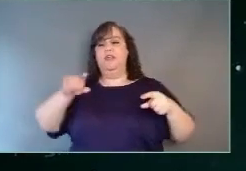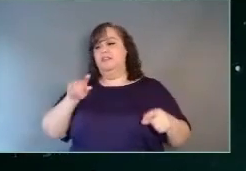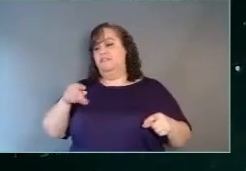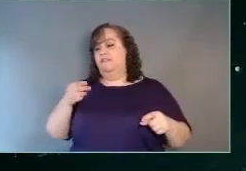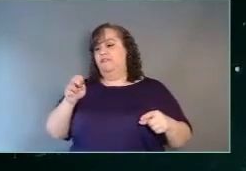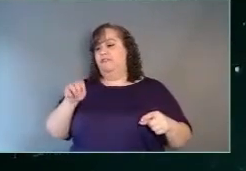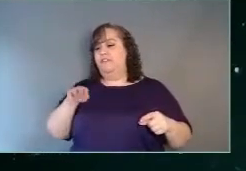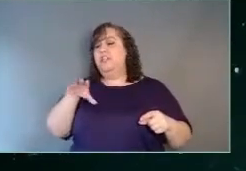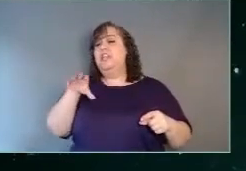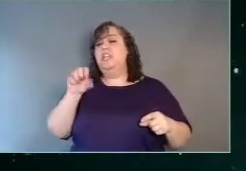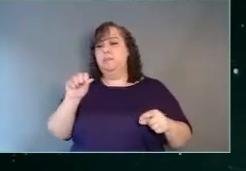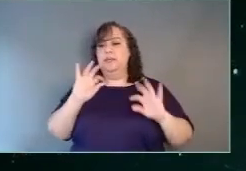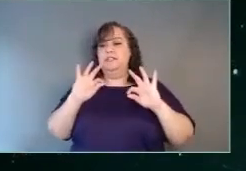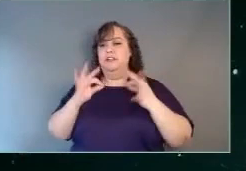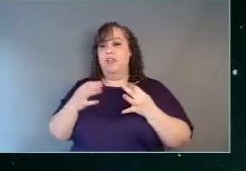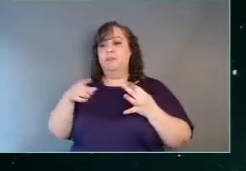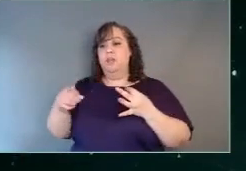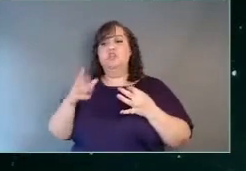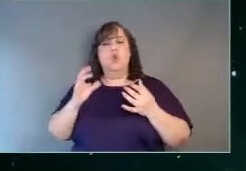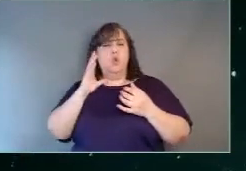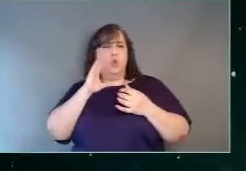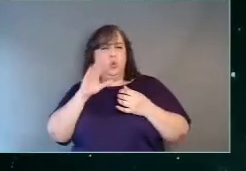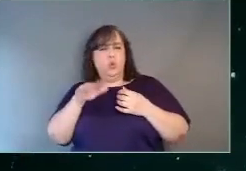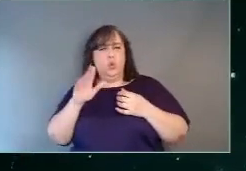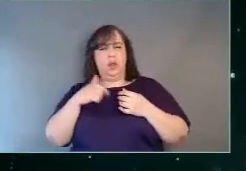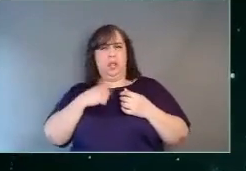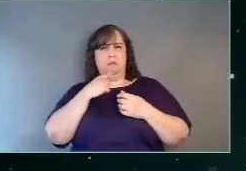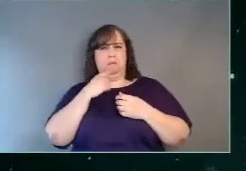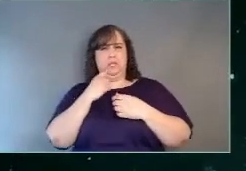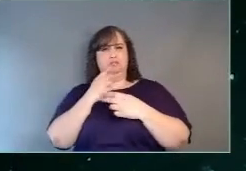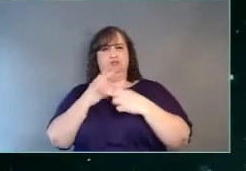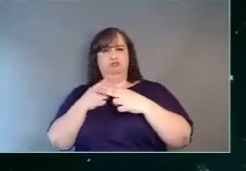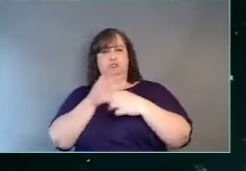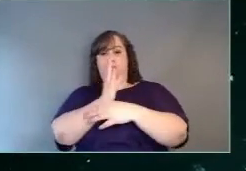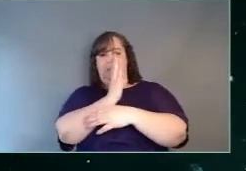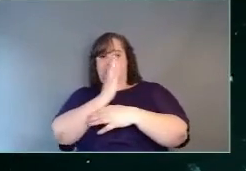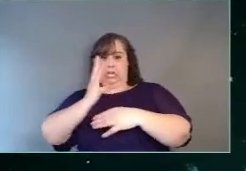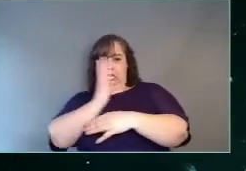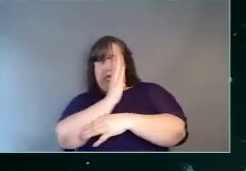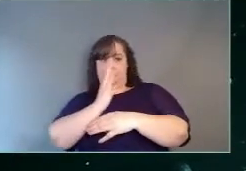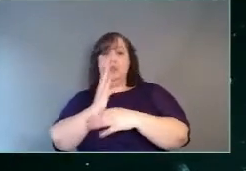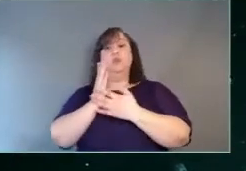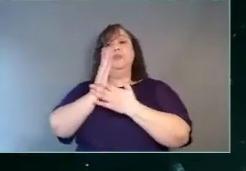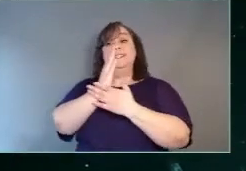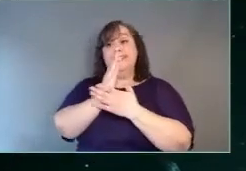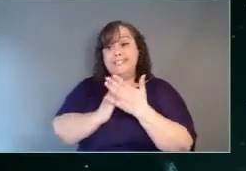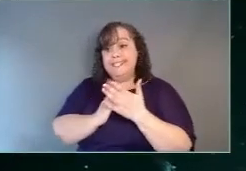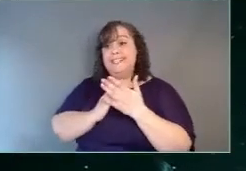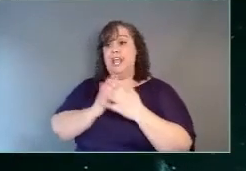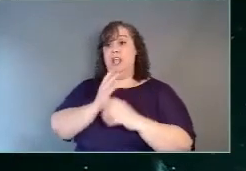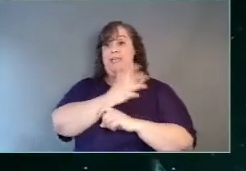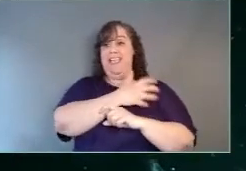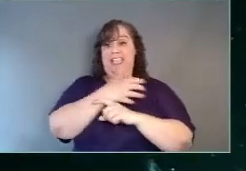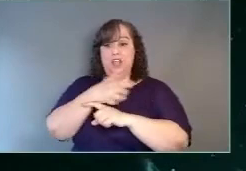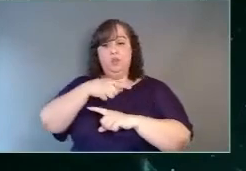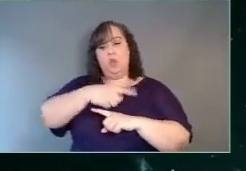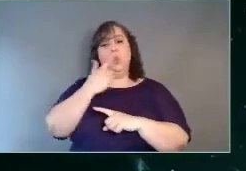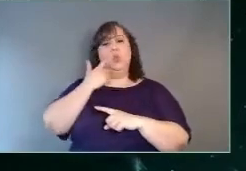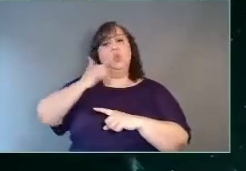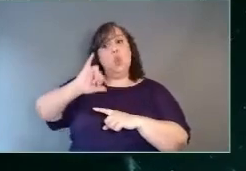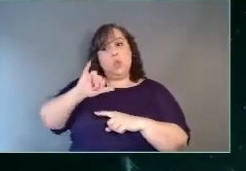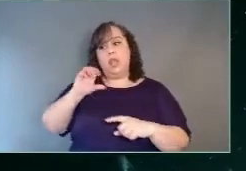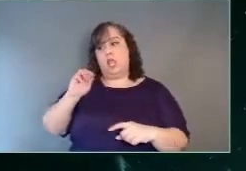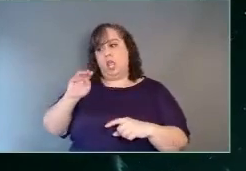and comets are a little bit of a continuum. So there's some asteroids that display cometary activity every once in a